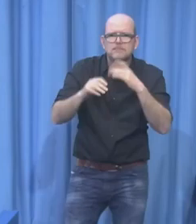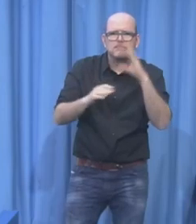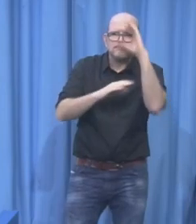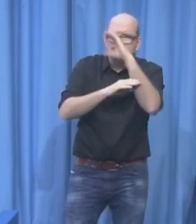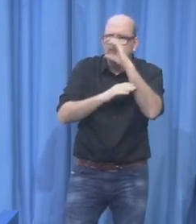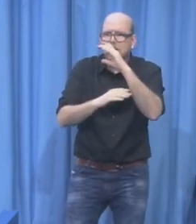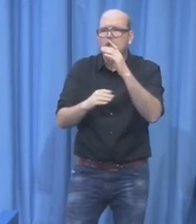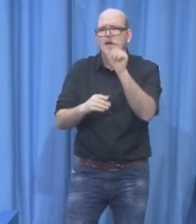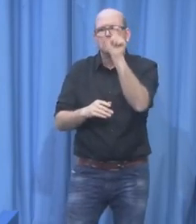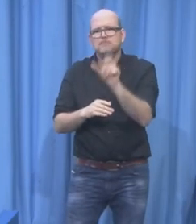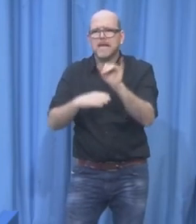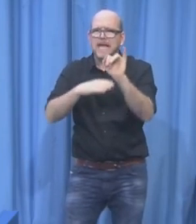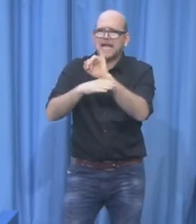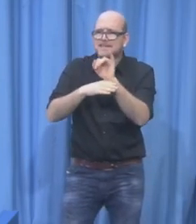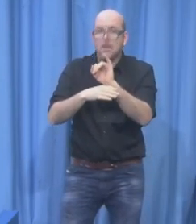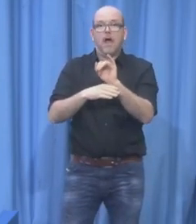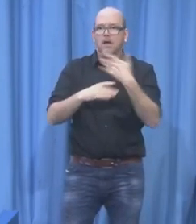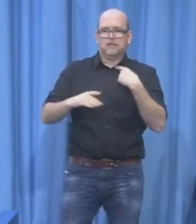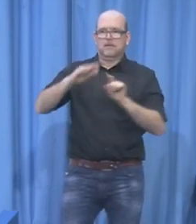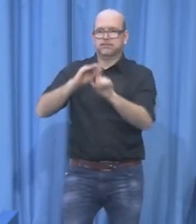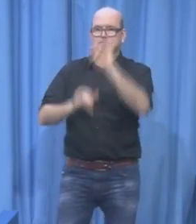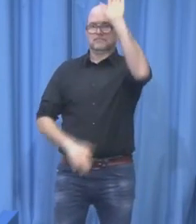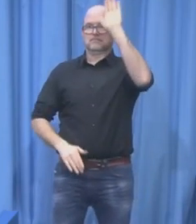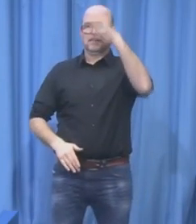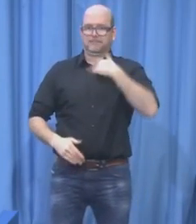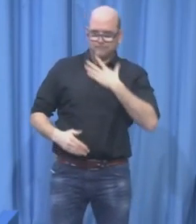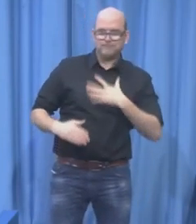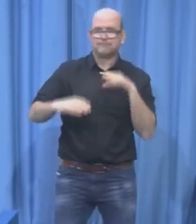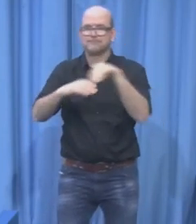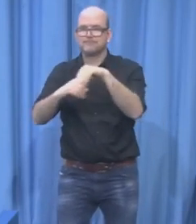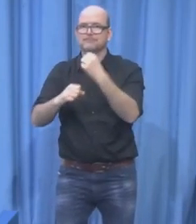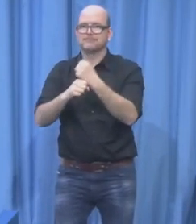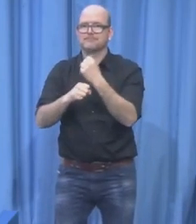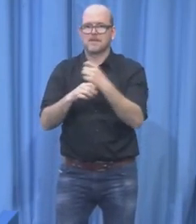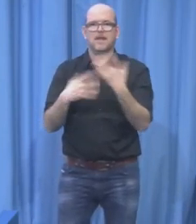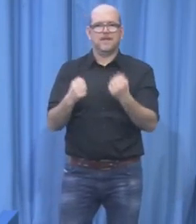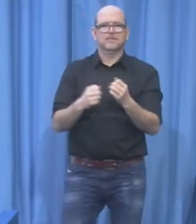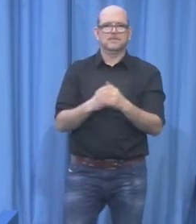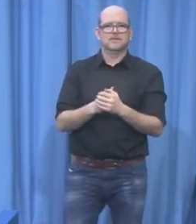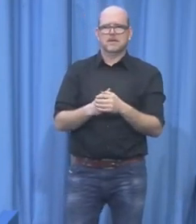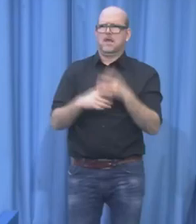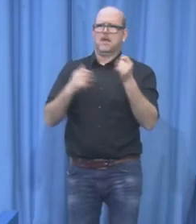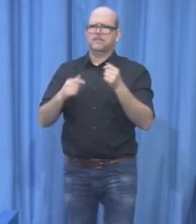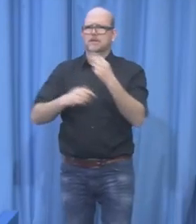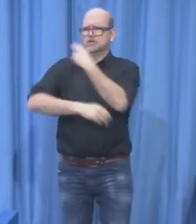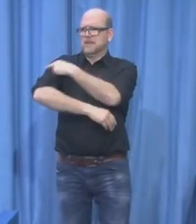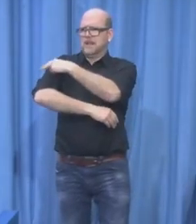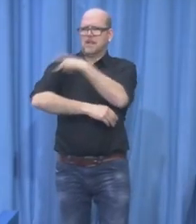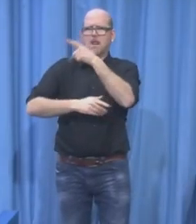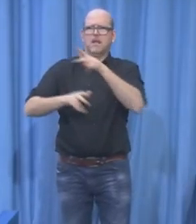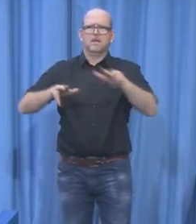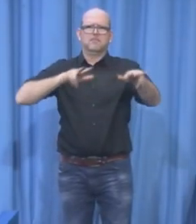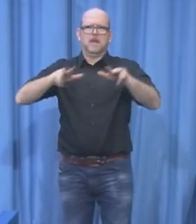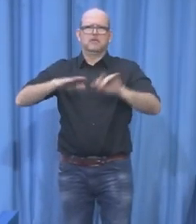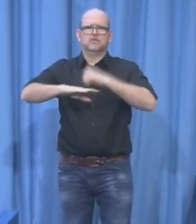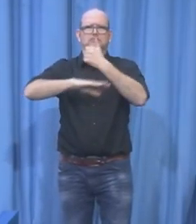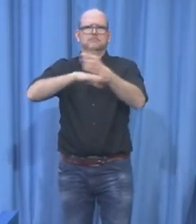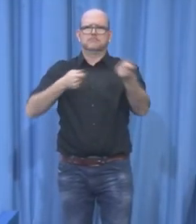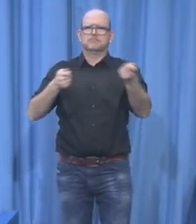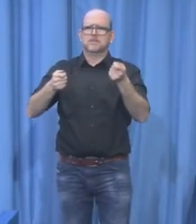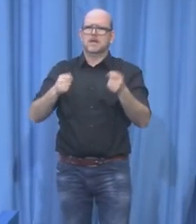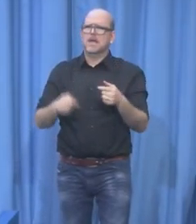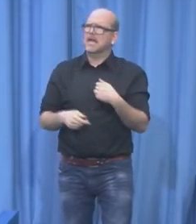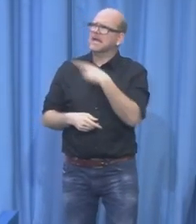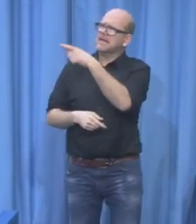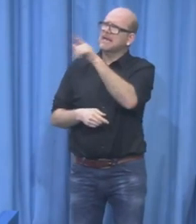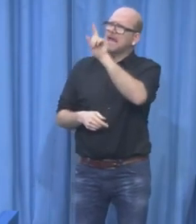hospital, she would say they couldn't find any valid reason not to get involved. When they started at first, they were very, very hesitant. They didn't know